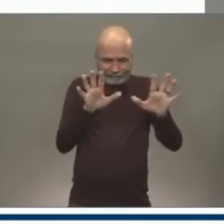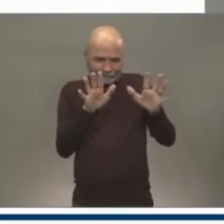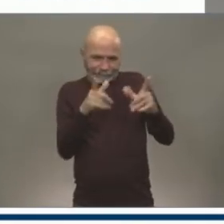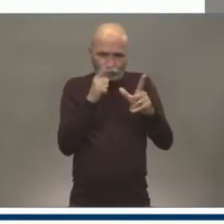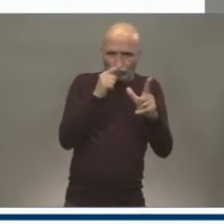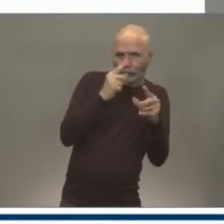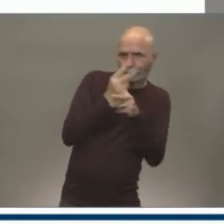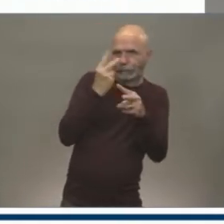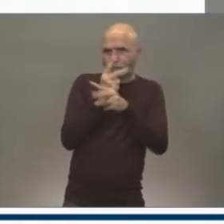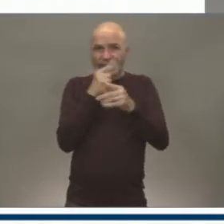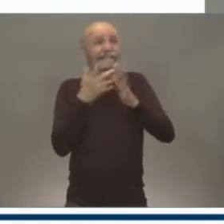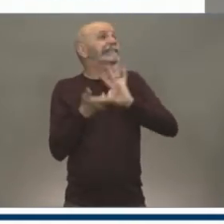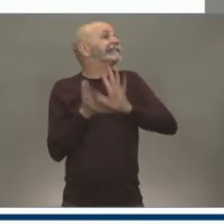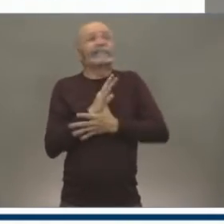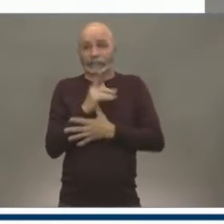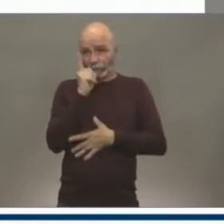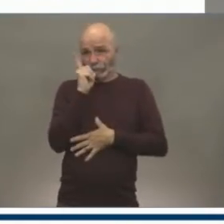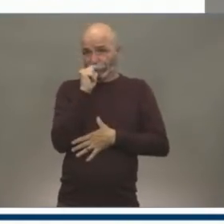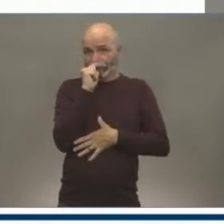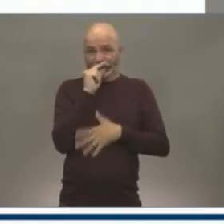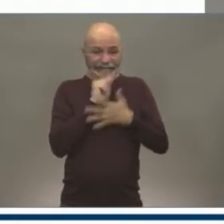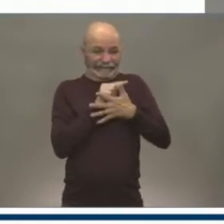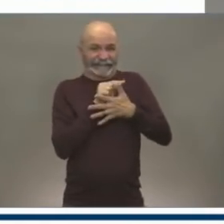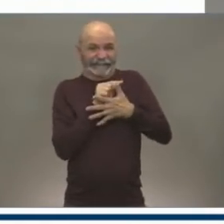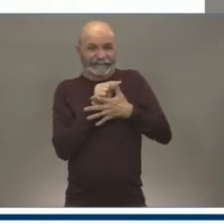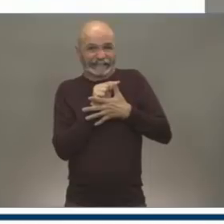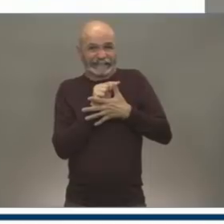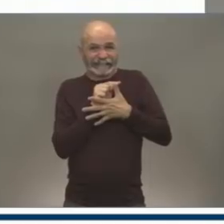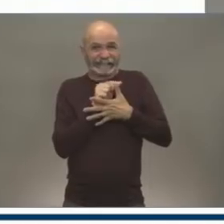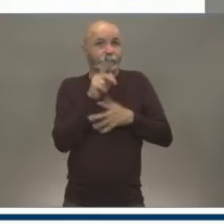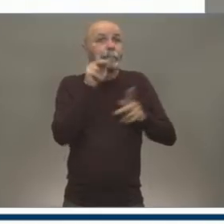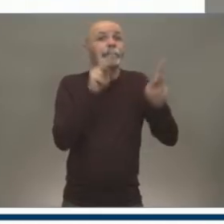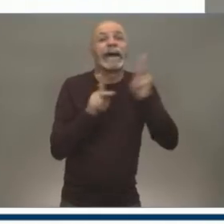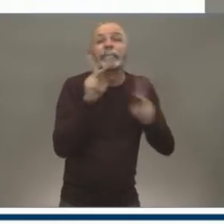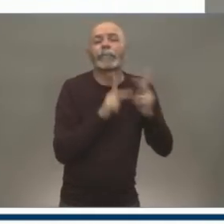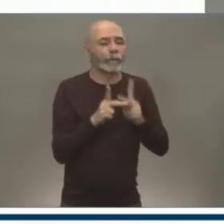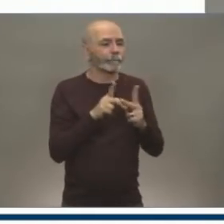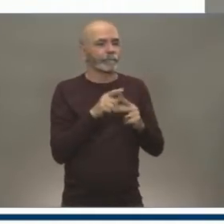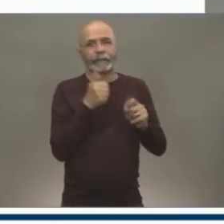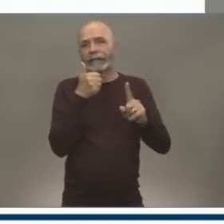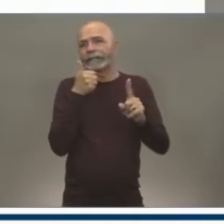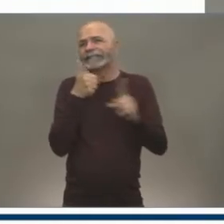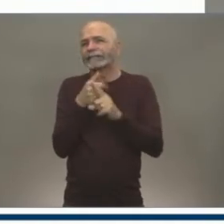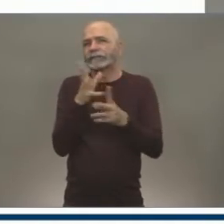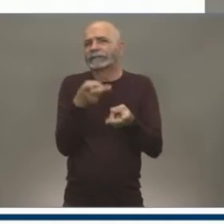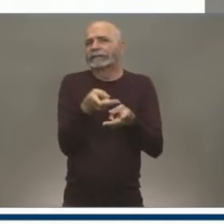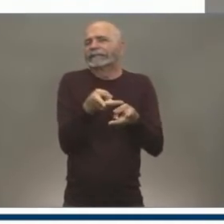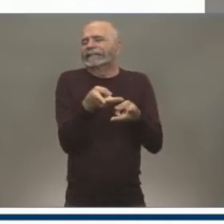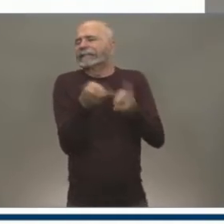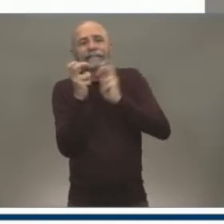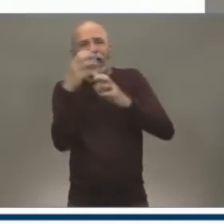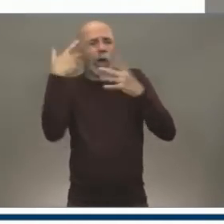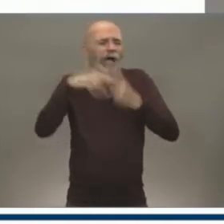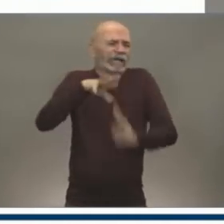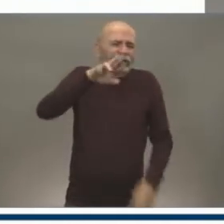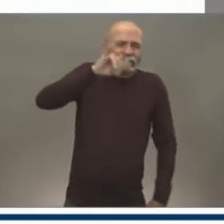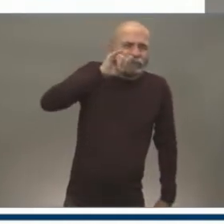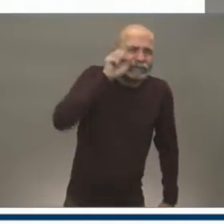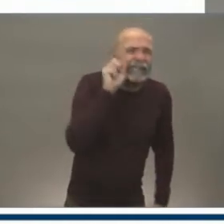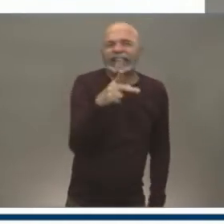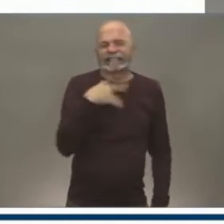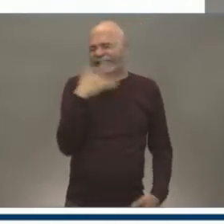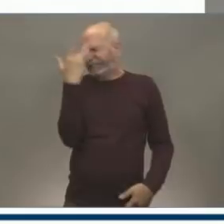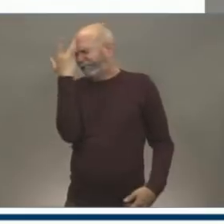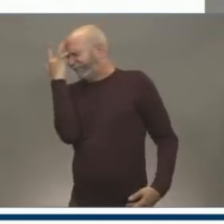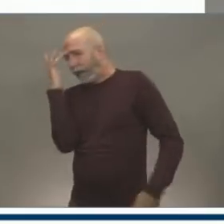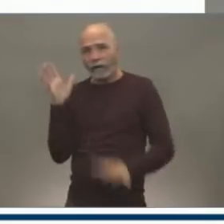prioritization of who that vaccine needs to go to. It needs to go to those who it'll have the greatest benefit and those who are at the highest risk. There